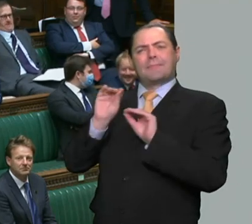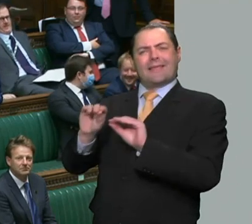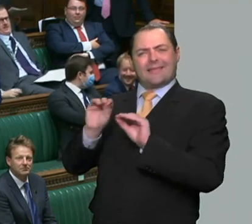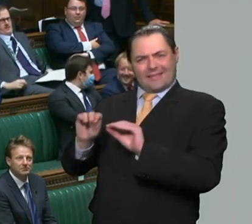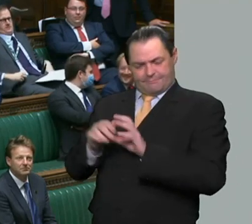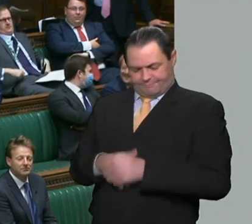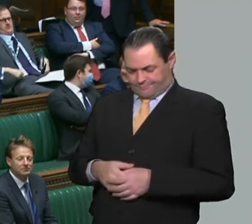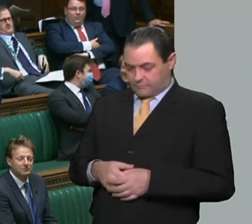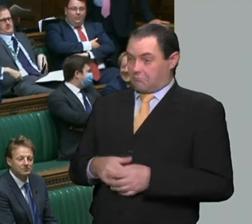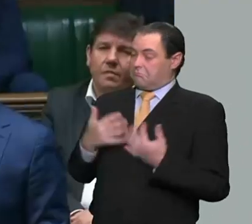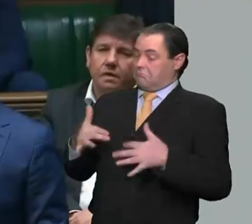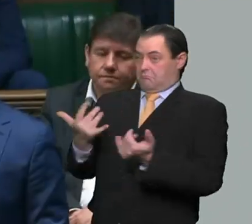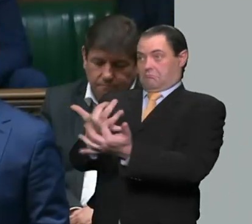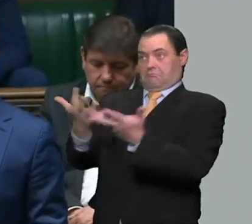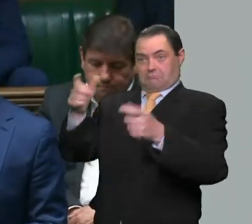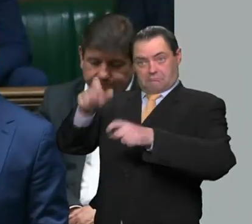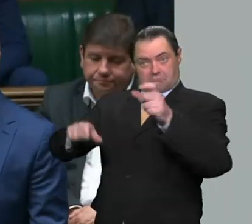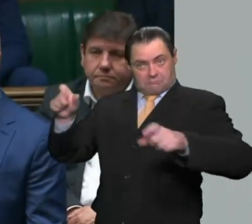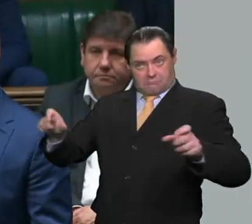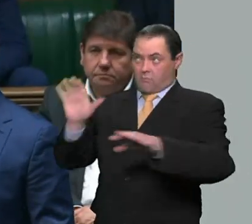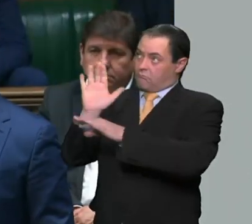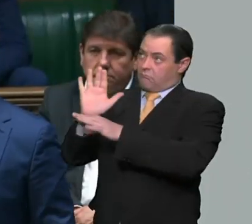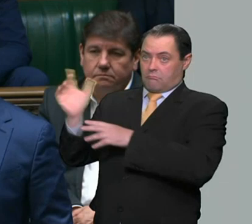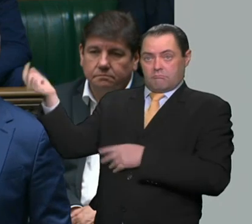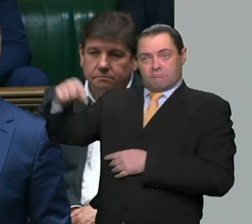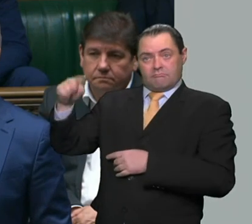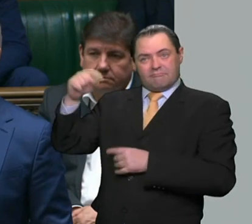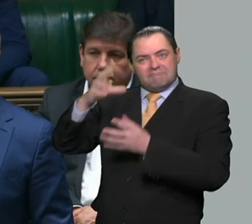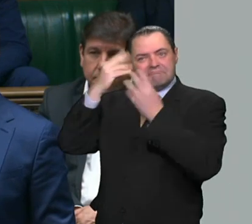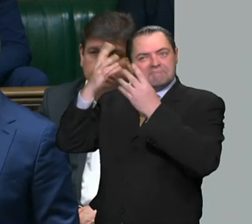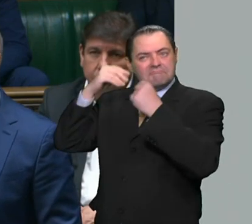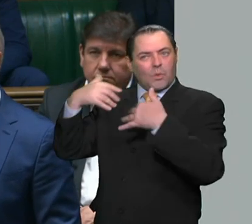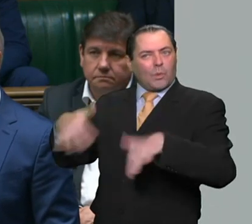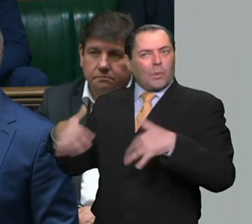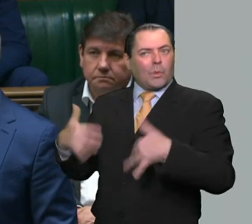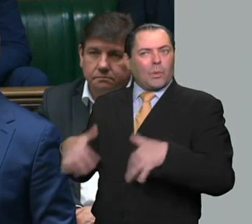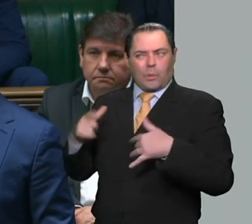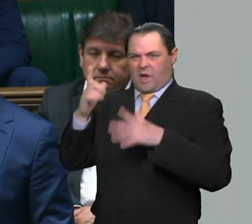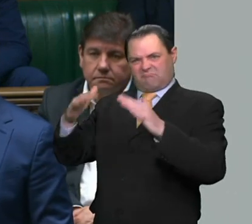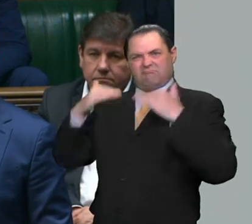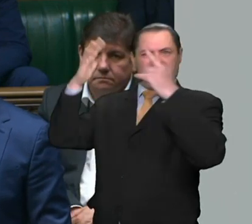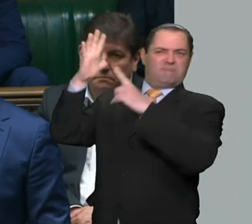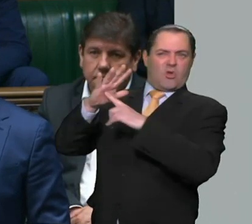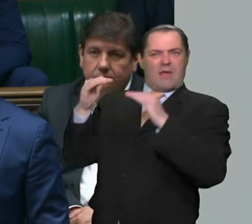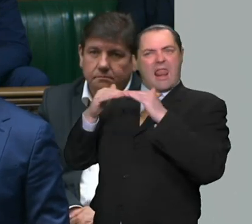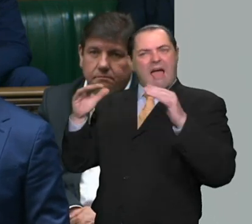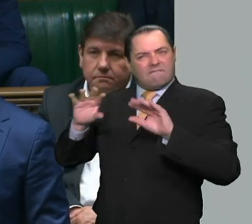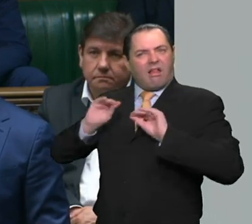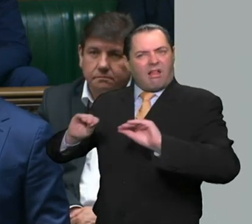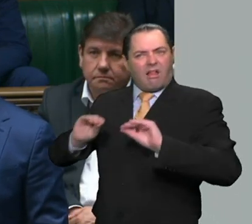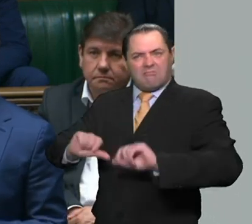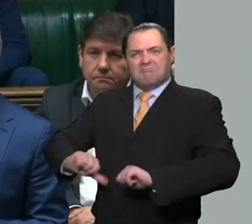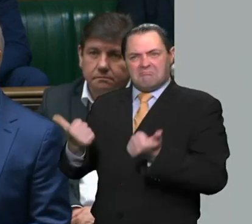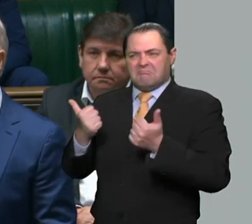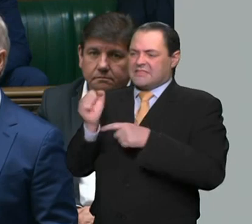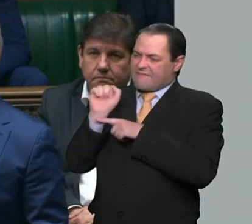striking is the number of services personnel from overseas who come to the UK to benefit from its world-class professional defence and security